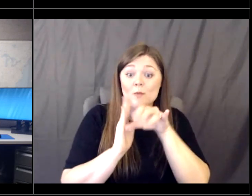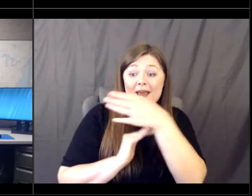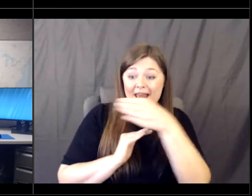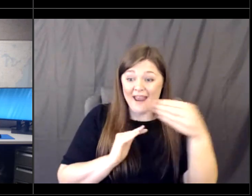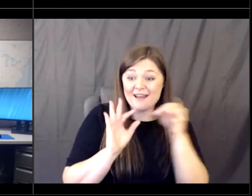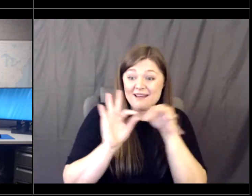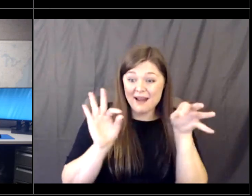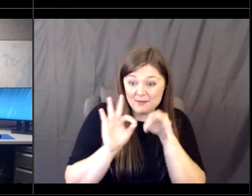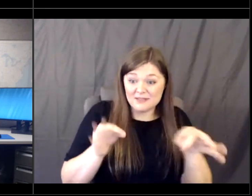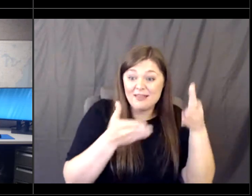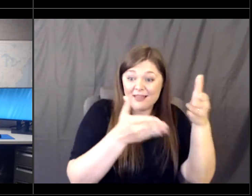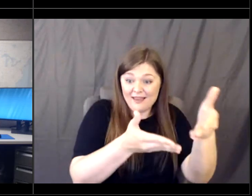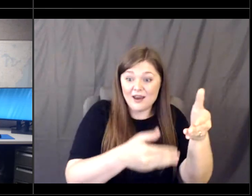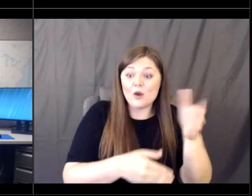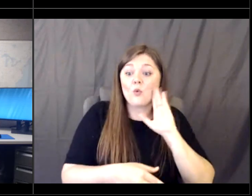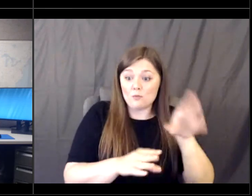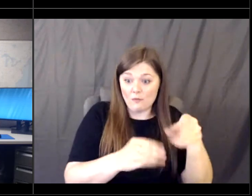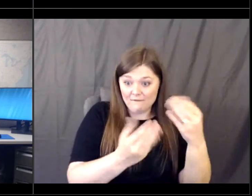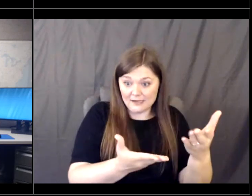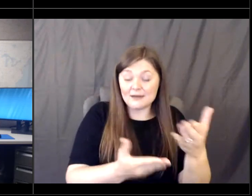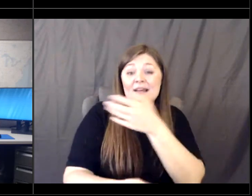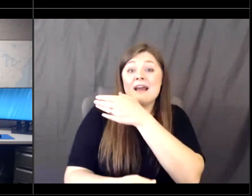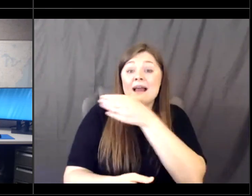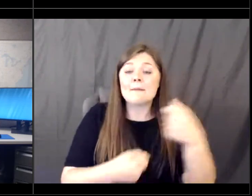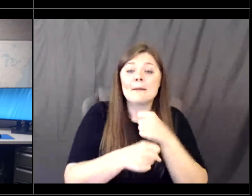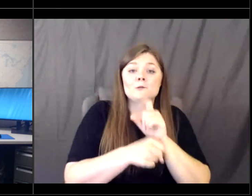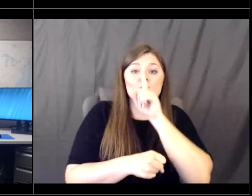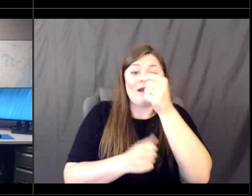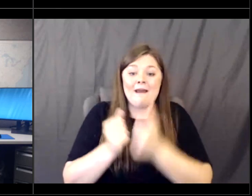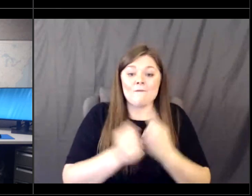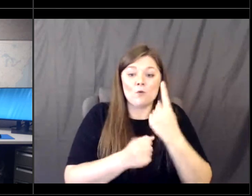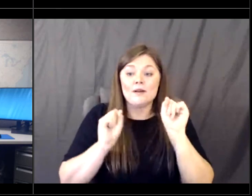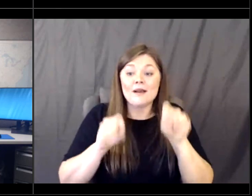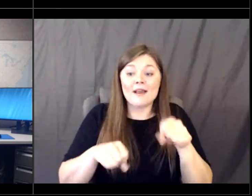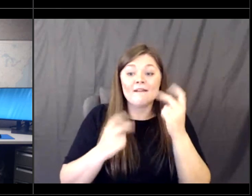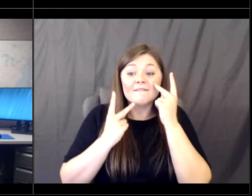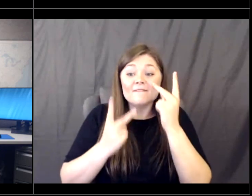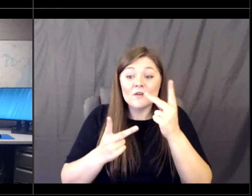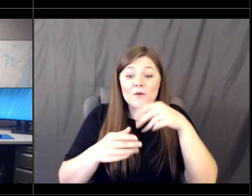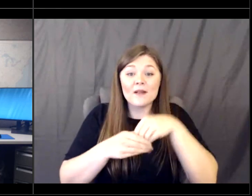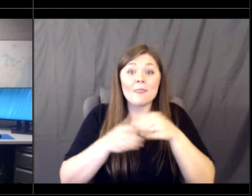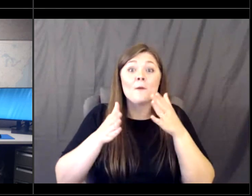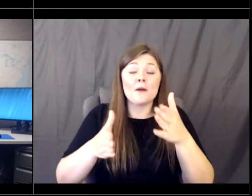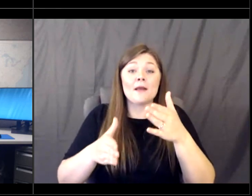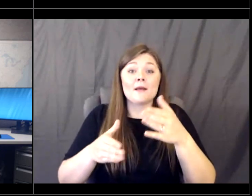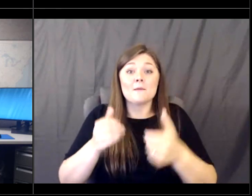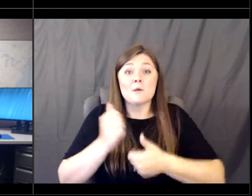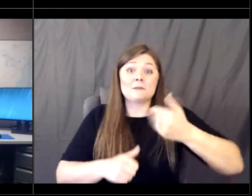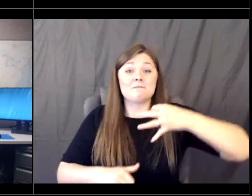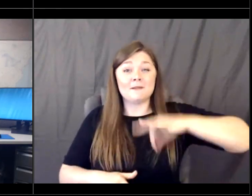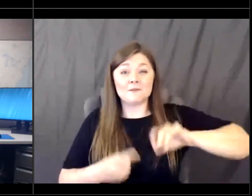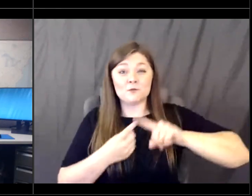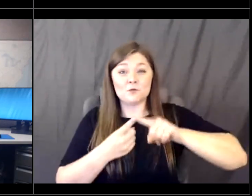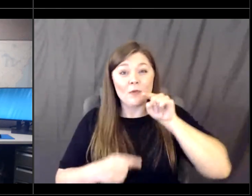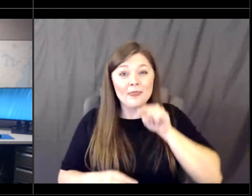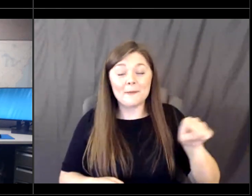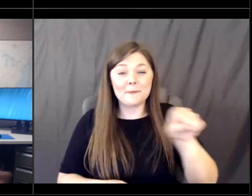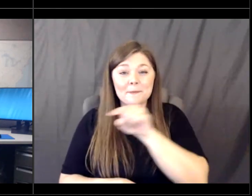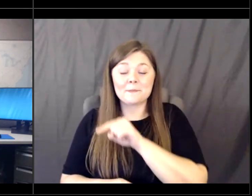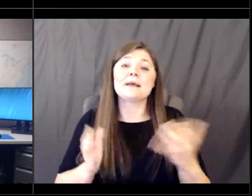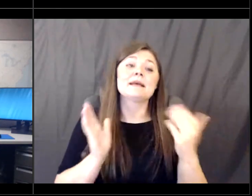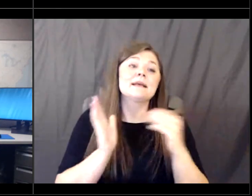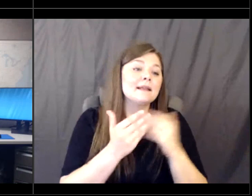to be provided there, and making sure that everyone can view this in the way that would be most beneficial to them. So again,